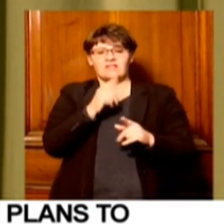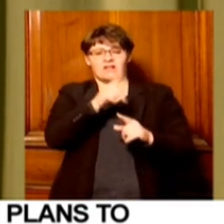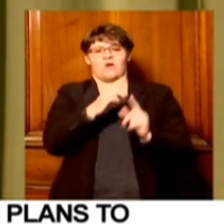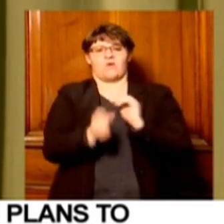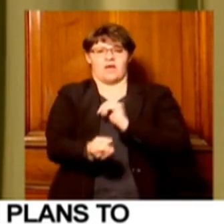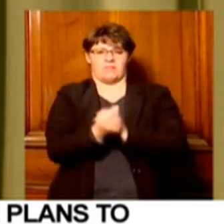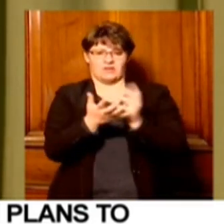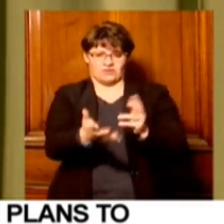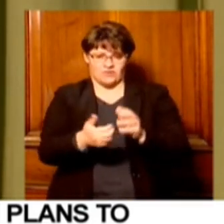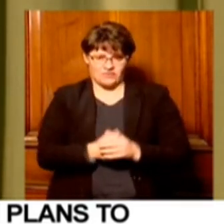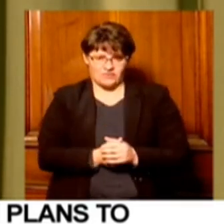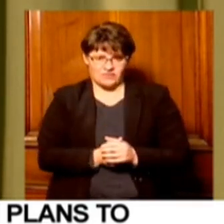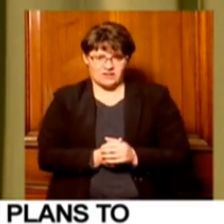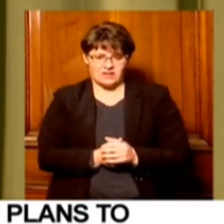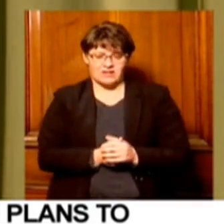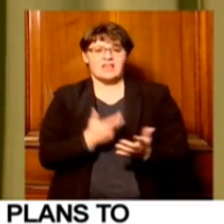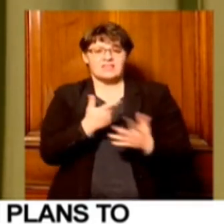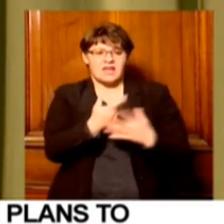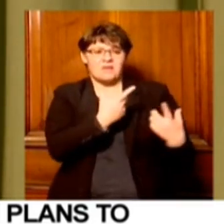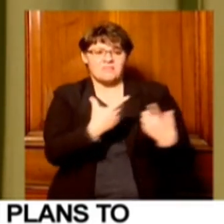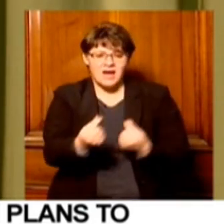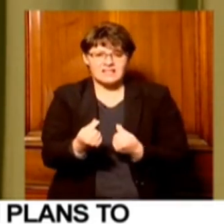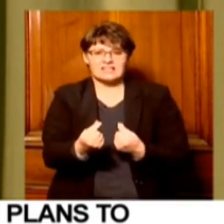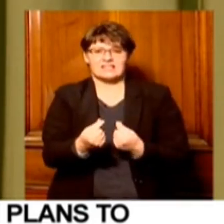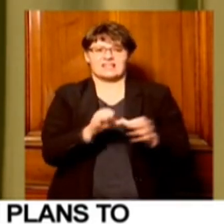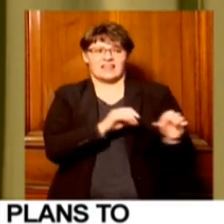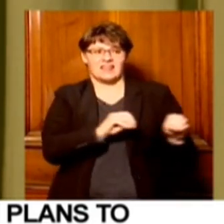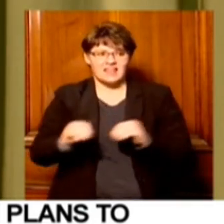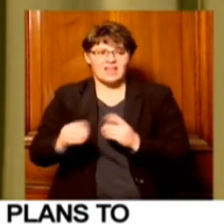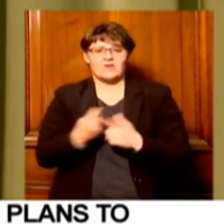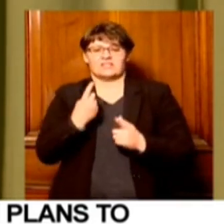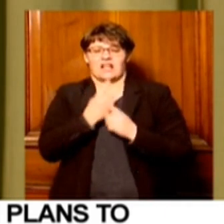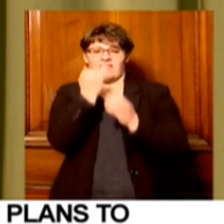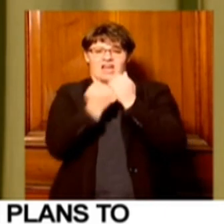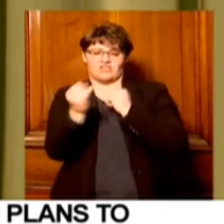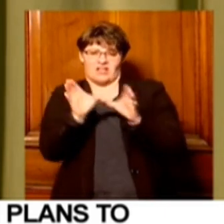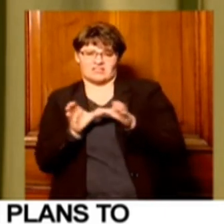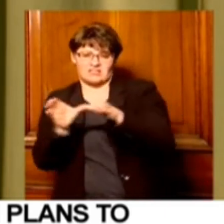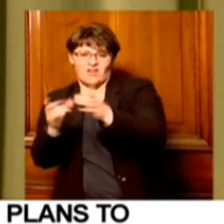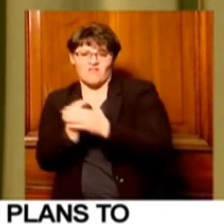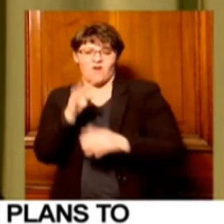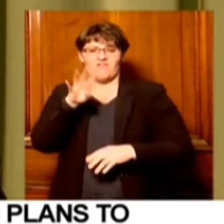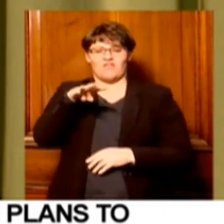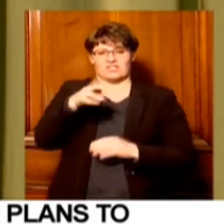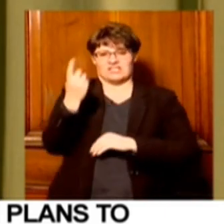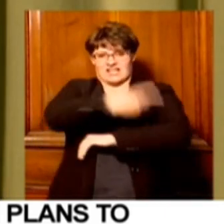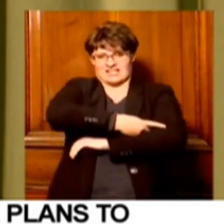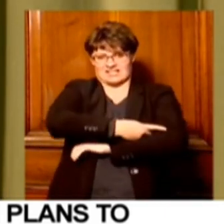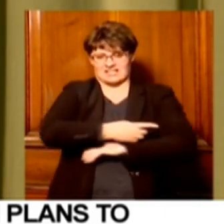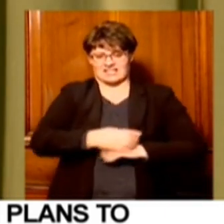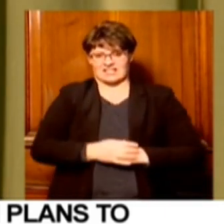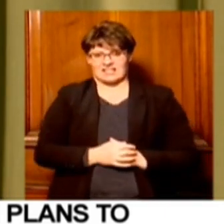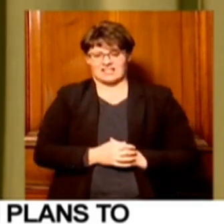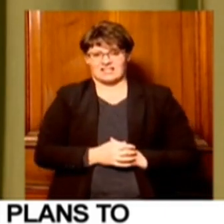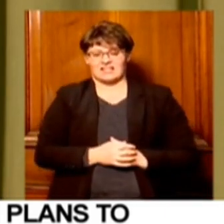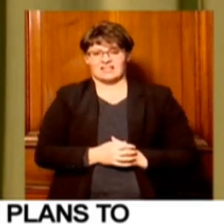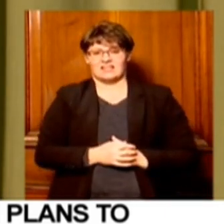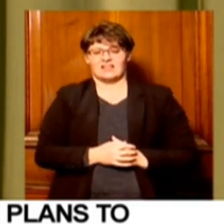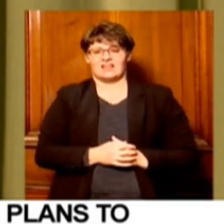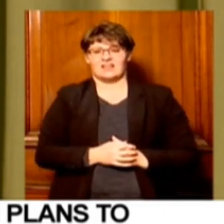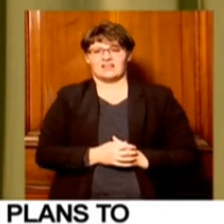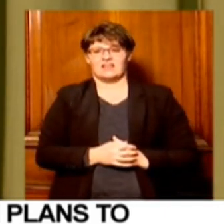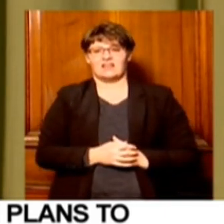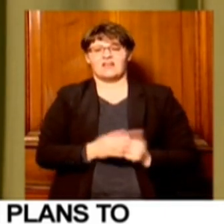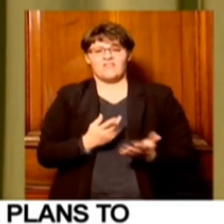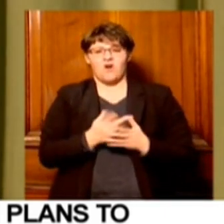because they have to prolong themselves in isolations for up to 14 days, and the centers are not